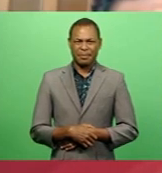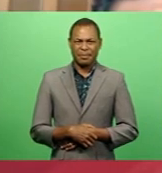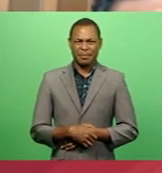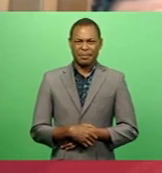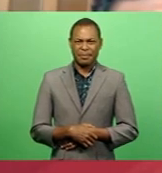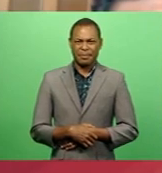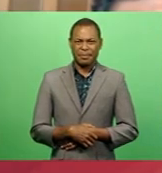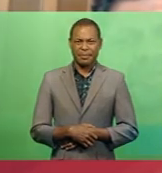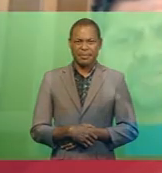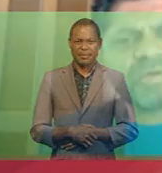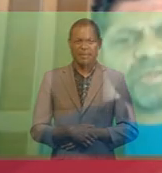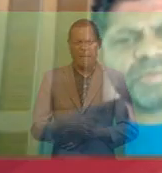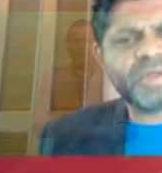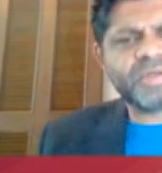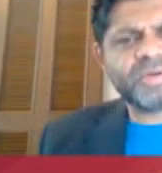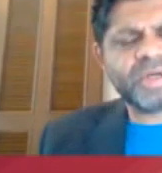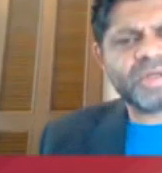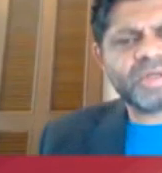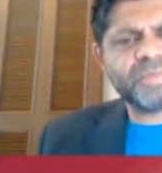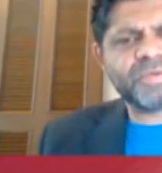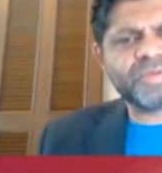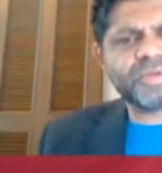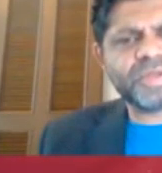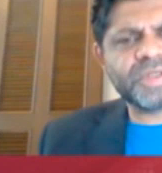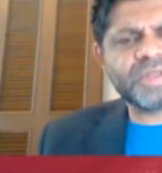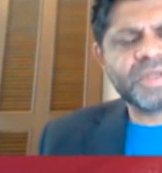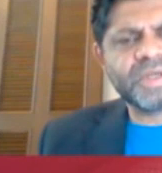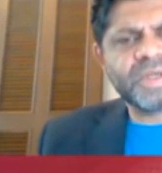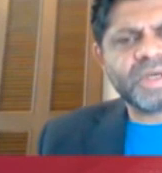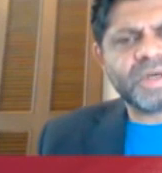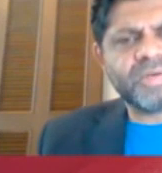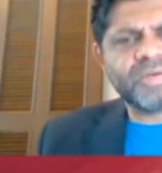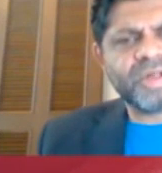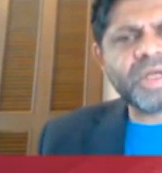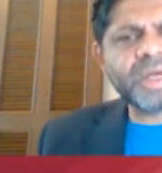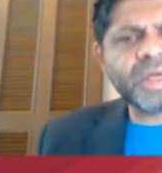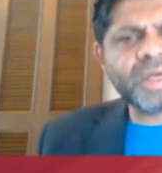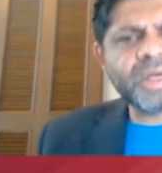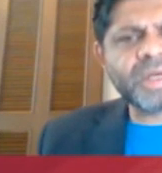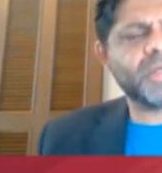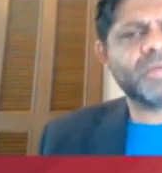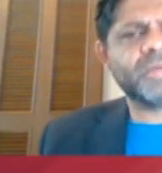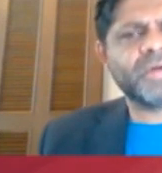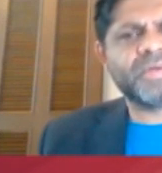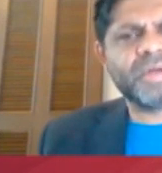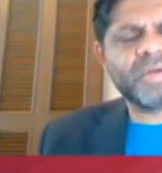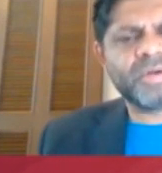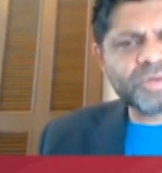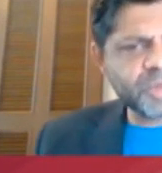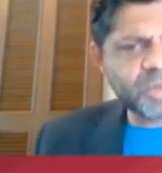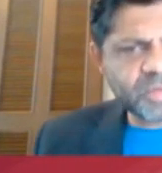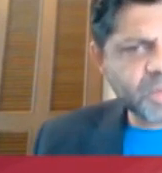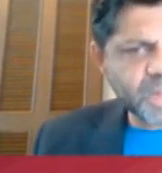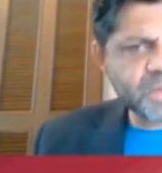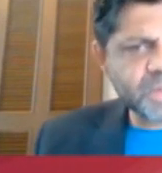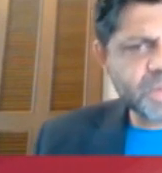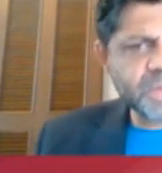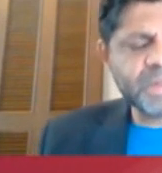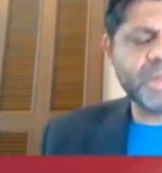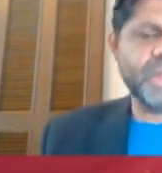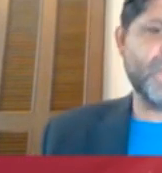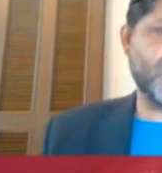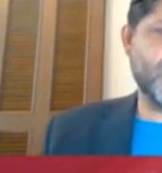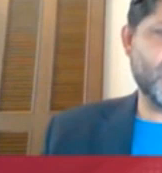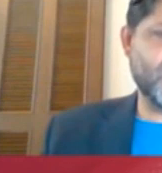very vivid imaginations and conspiratorial type of stories or thinking. They're not really contributing to the